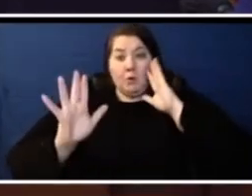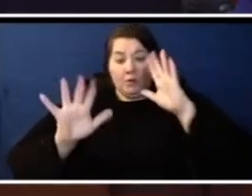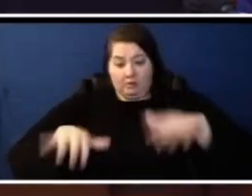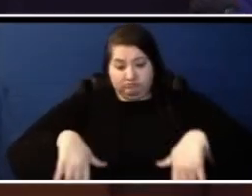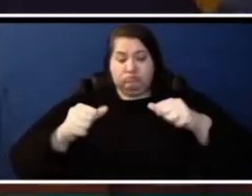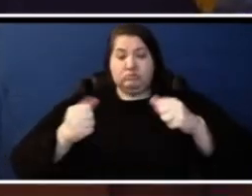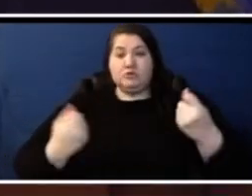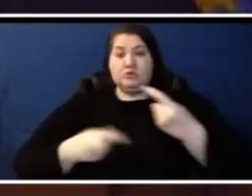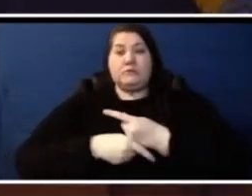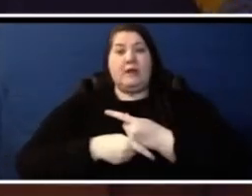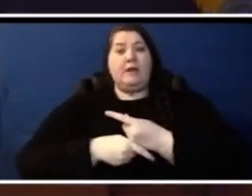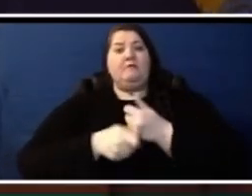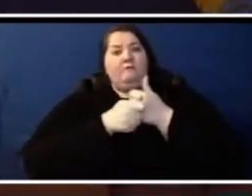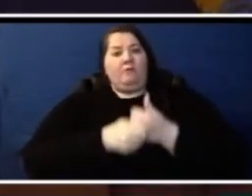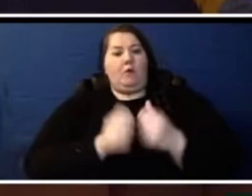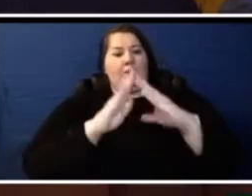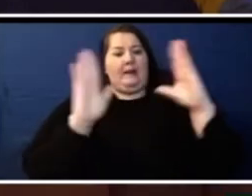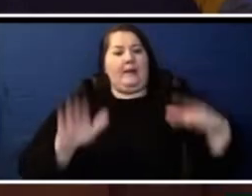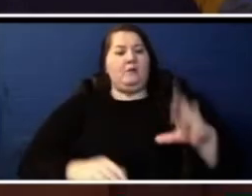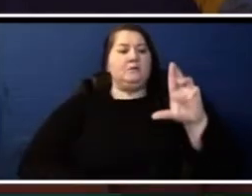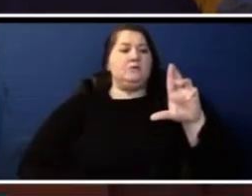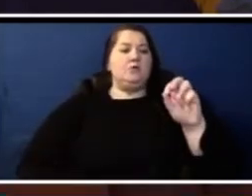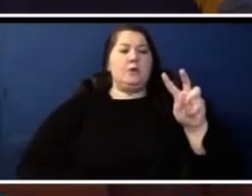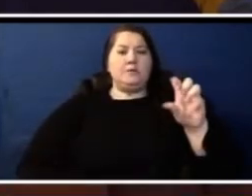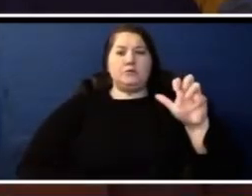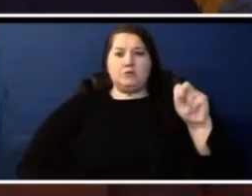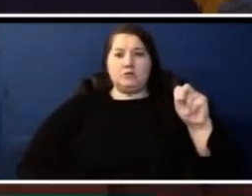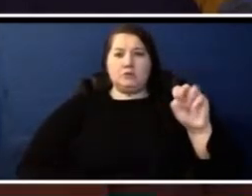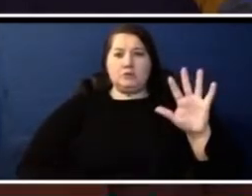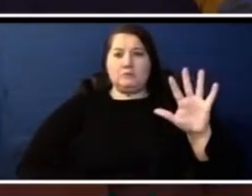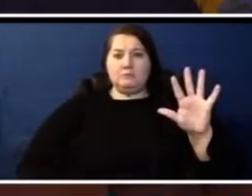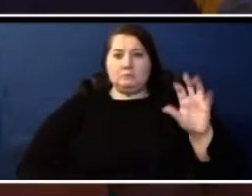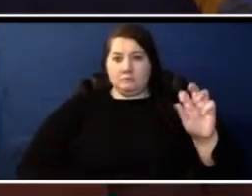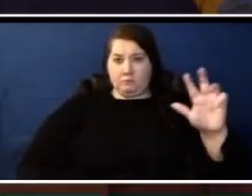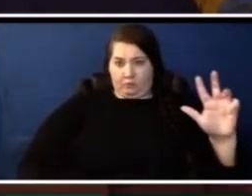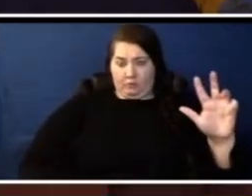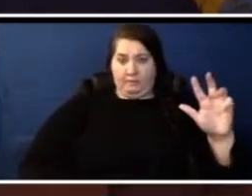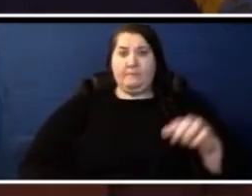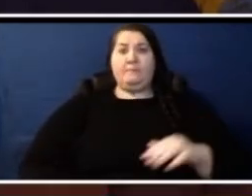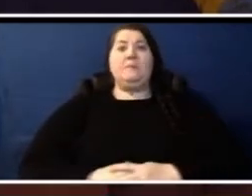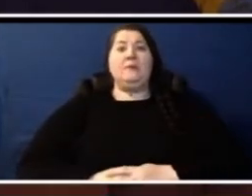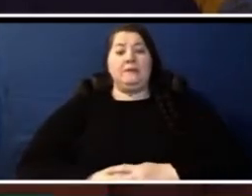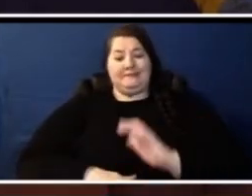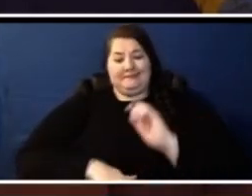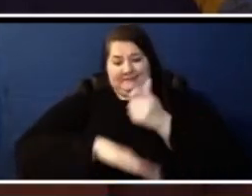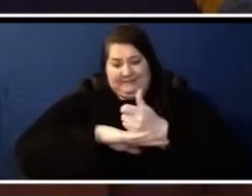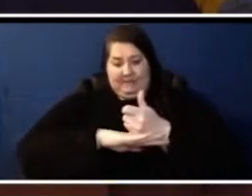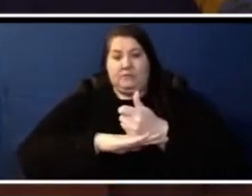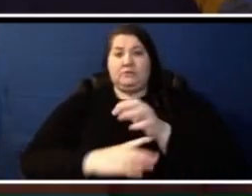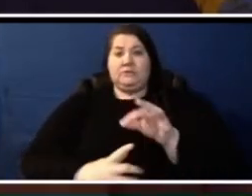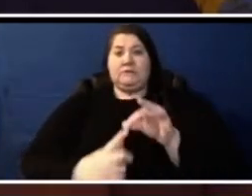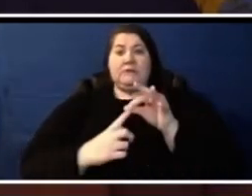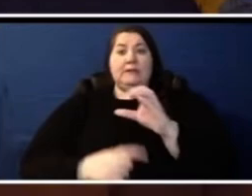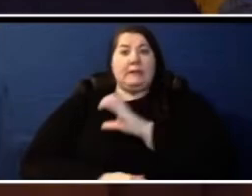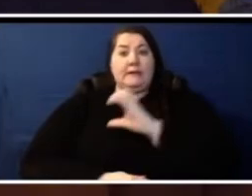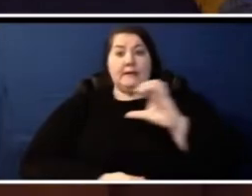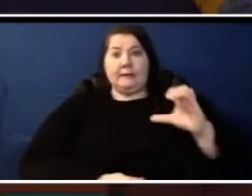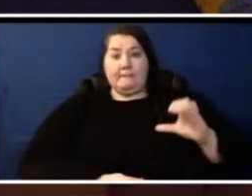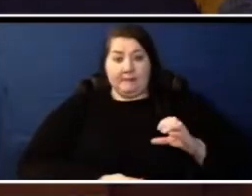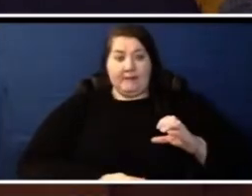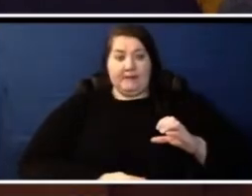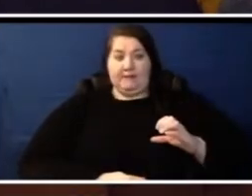to House Resolution 503, which establishes the Select Committee nearly a year and a half